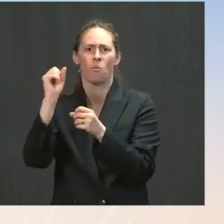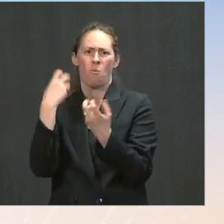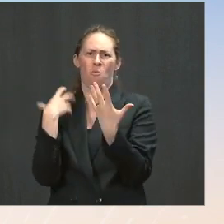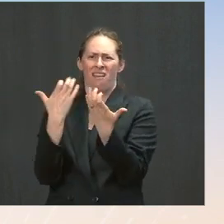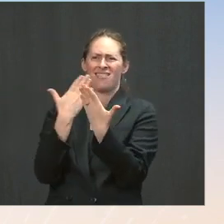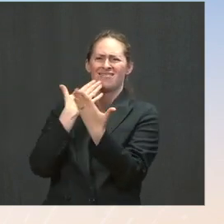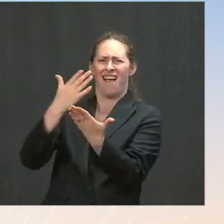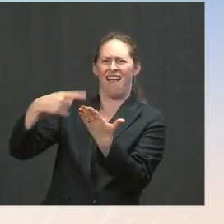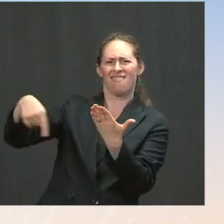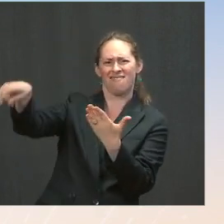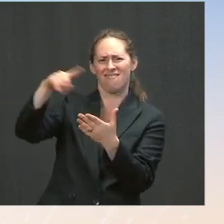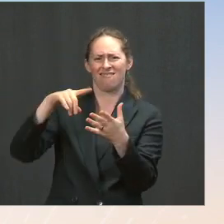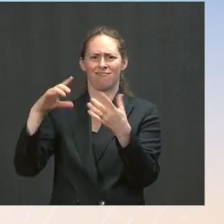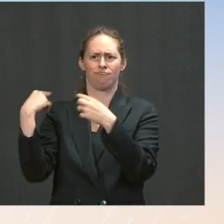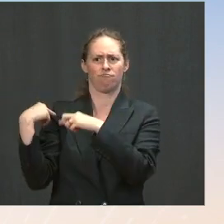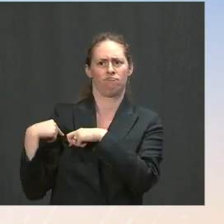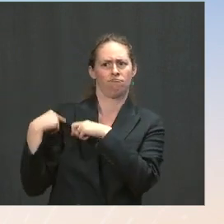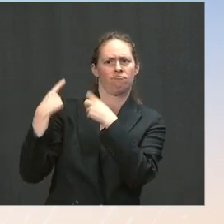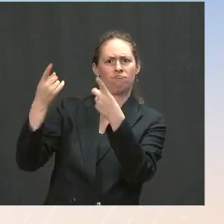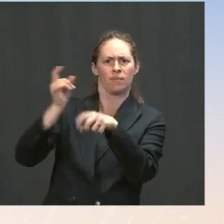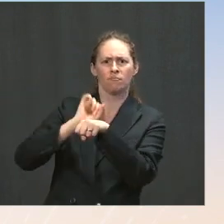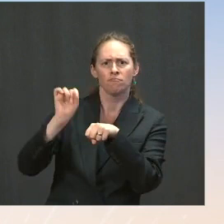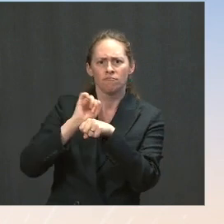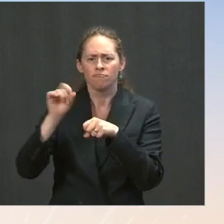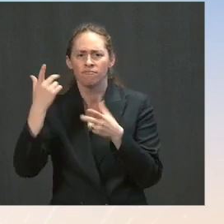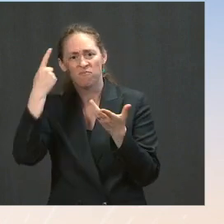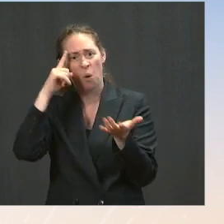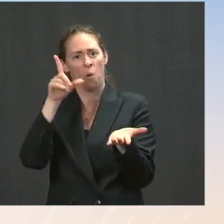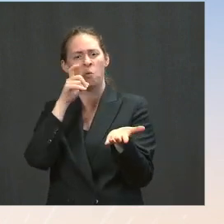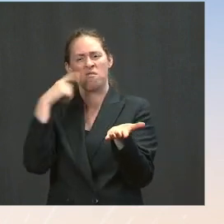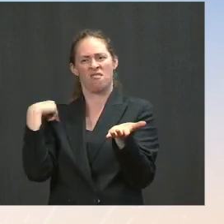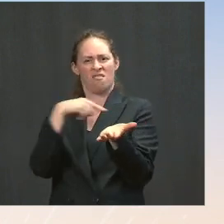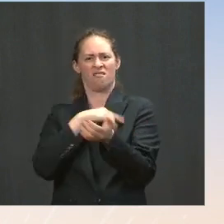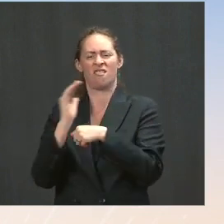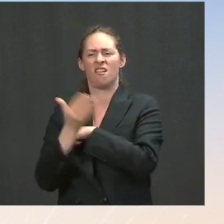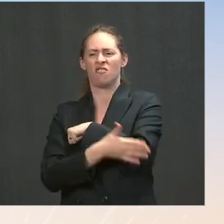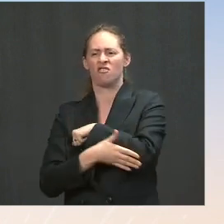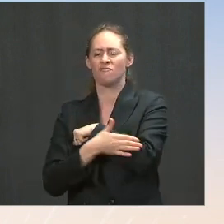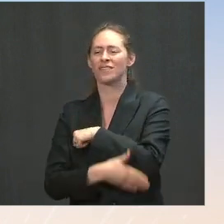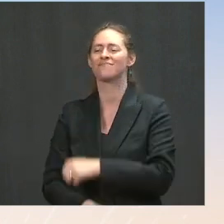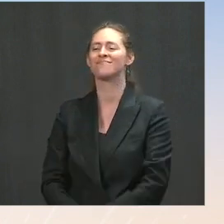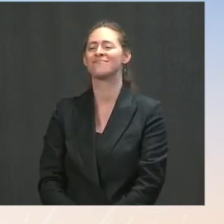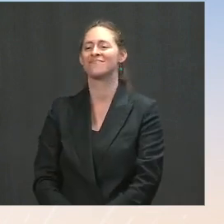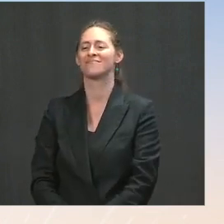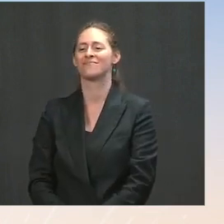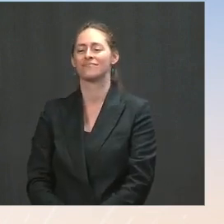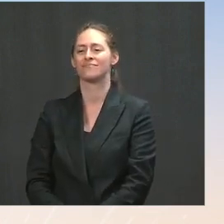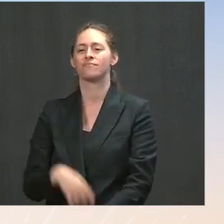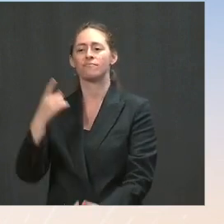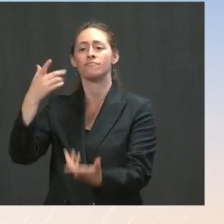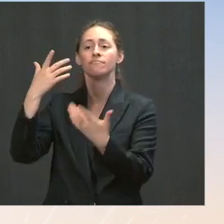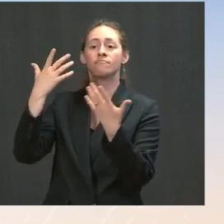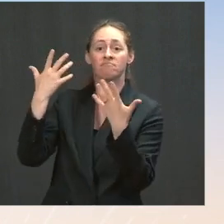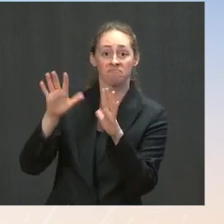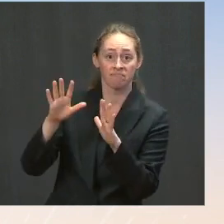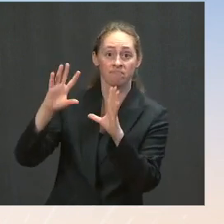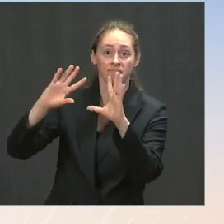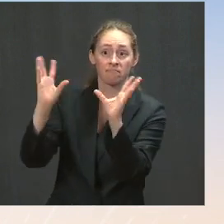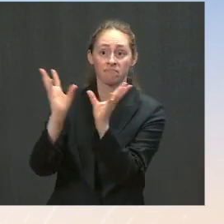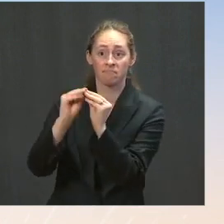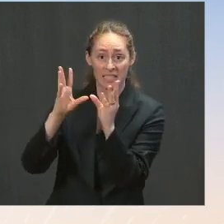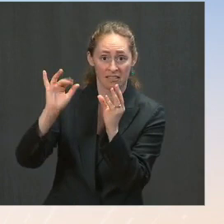After meeting with Director of National Intelligence Avril Haines, the President will tour the National Counterterrorism